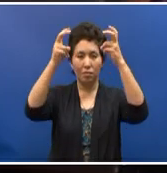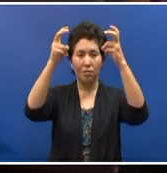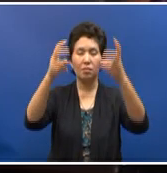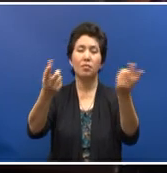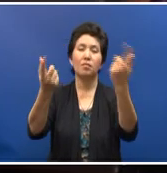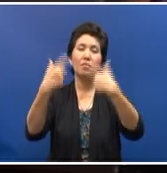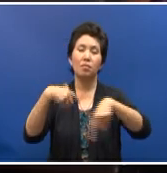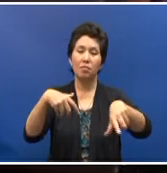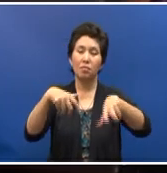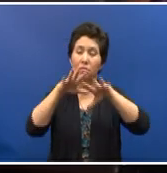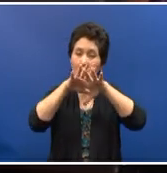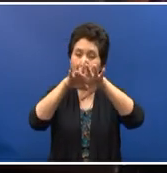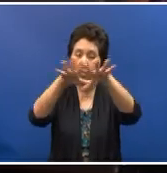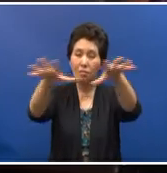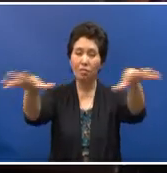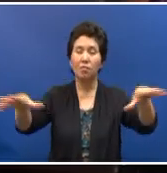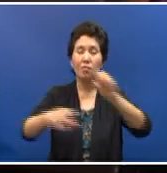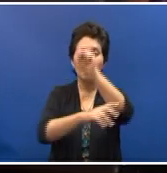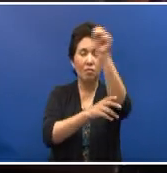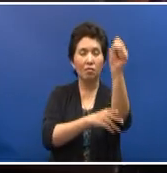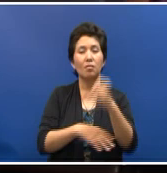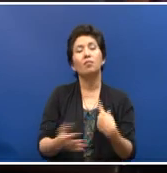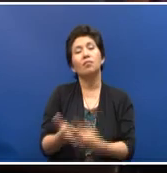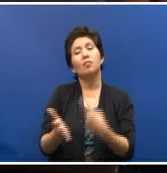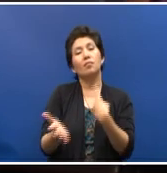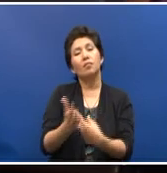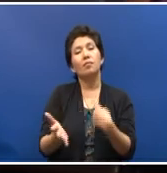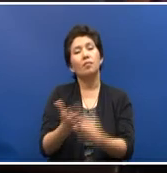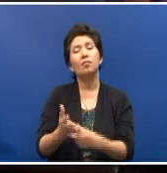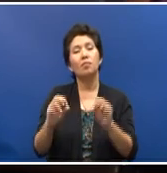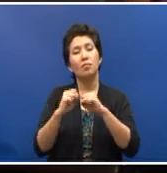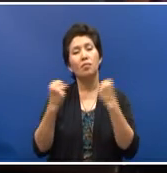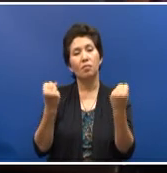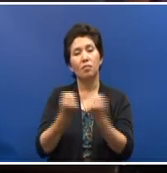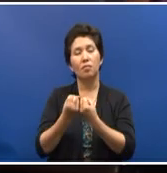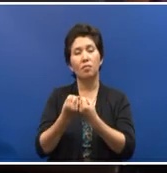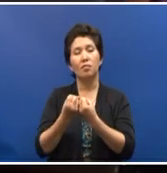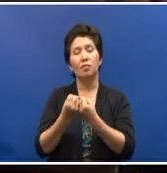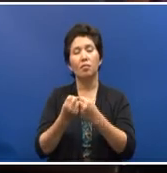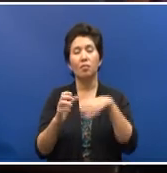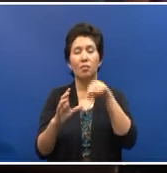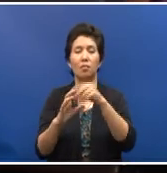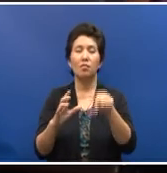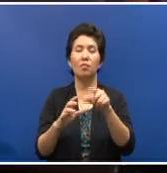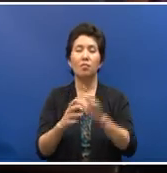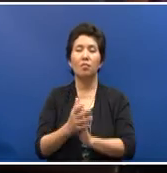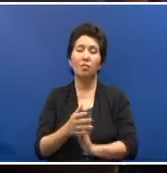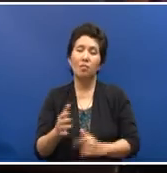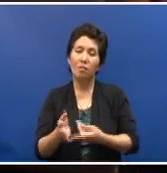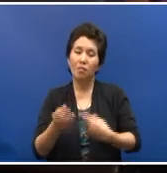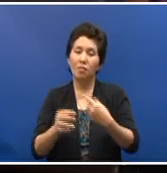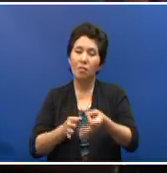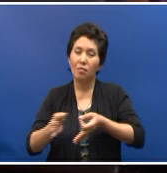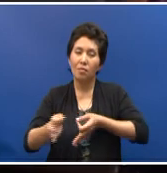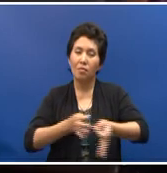to explore the questions by discussing bases of social inequality, okay, describing the